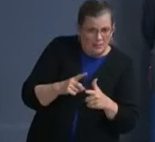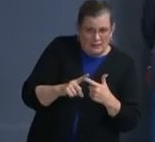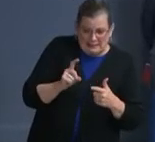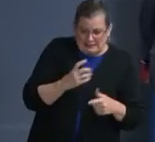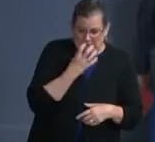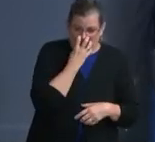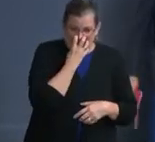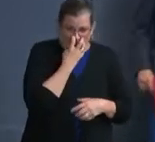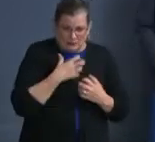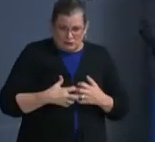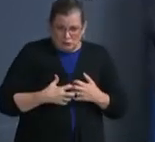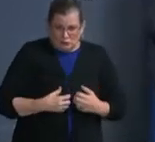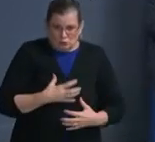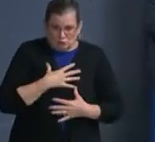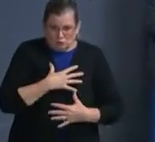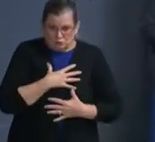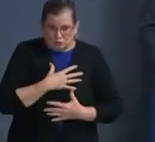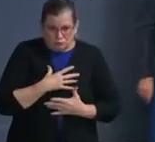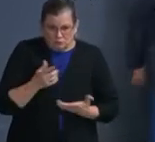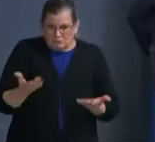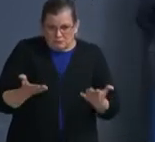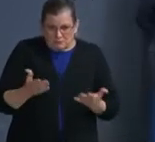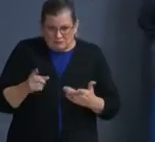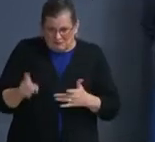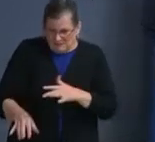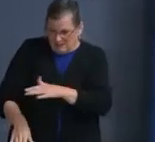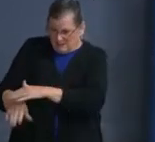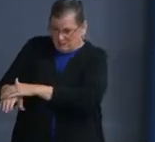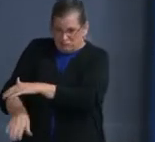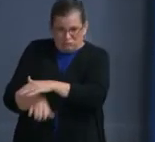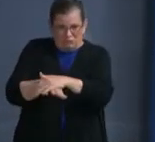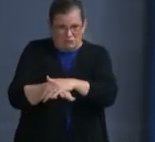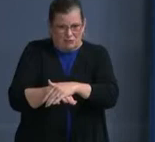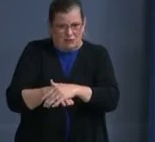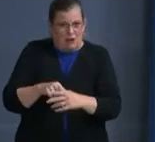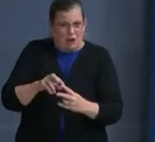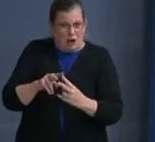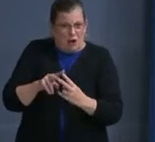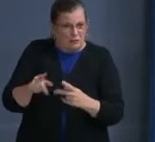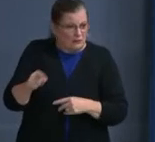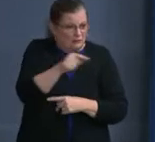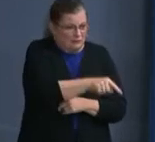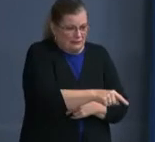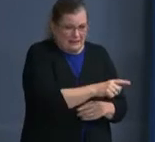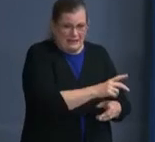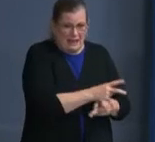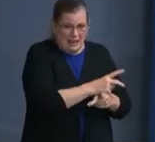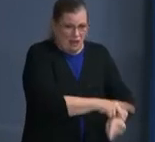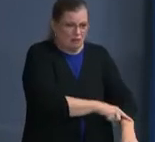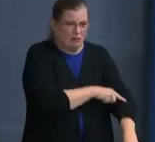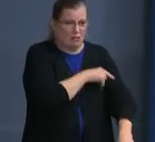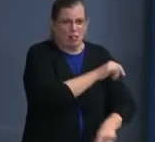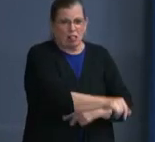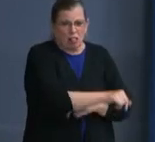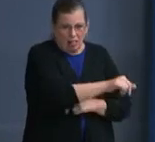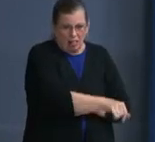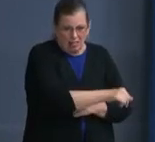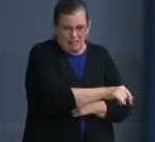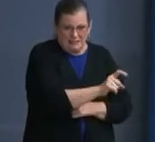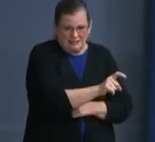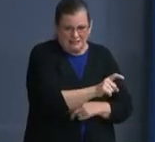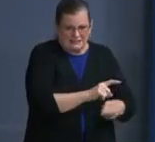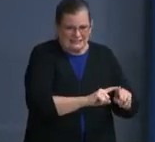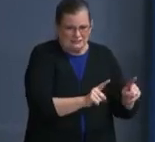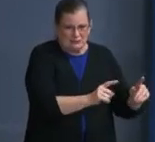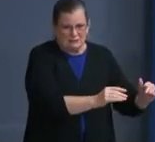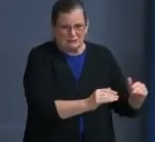we've maximized that capacity, and the alternate care site is designed to be step-down services, we may have to move